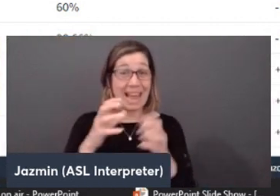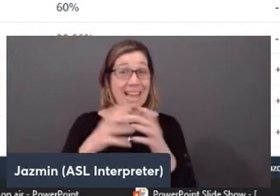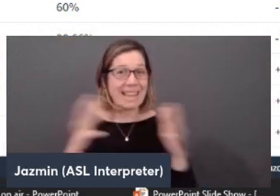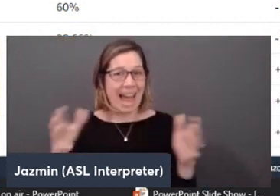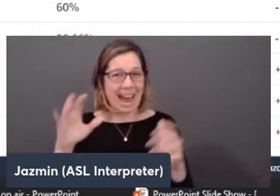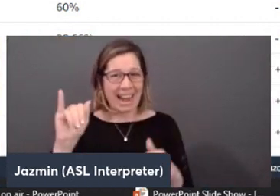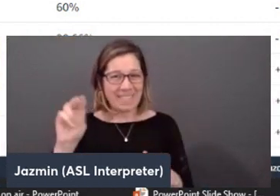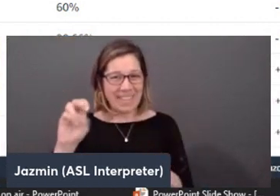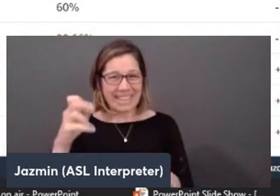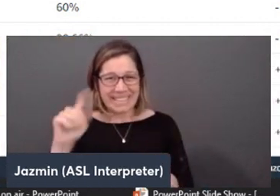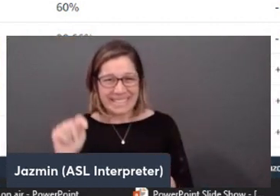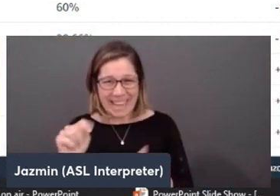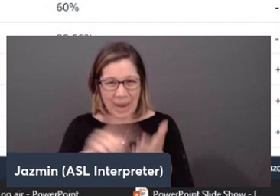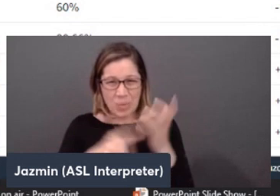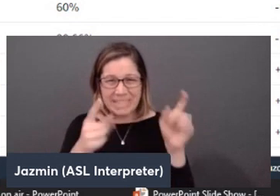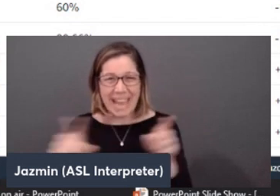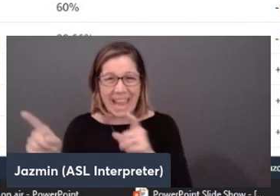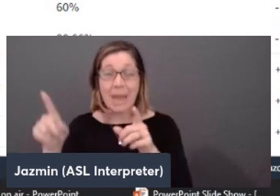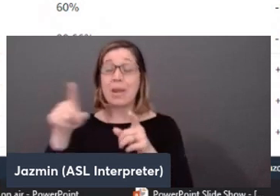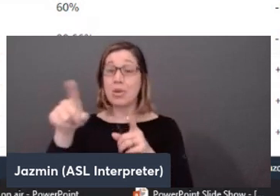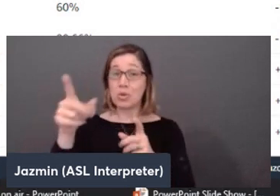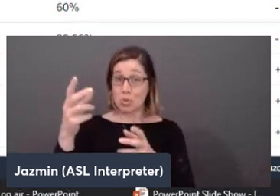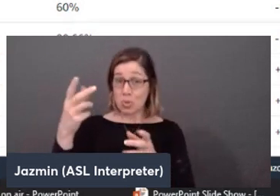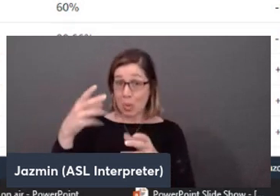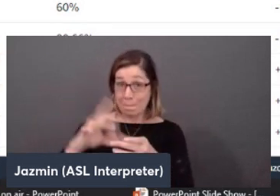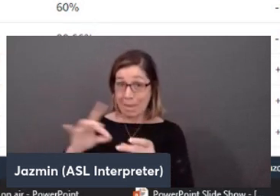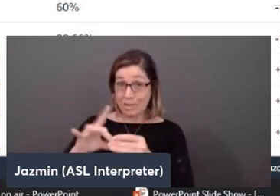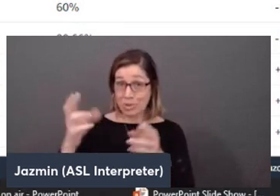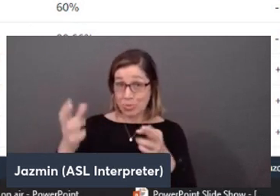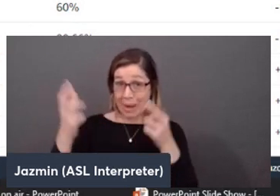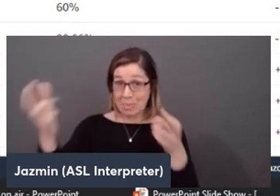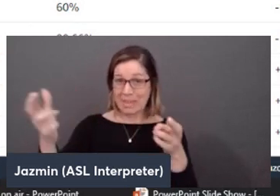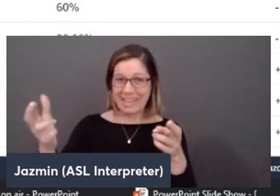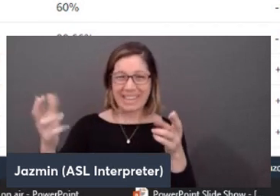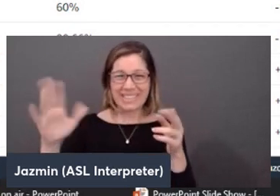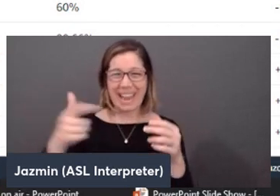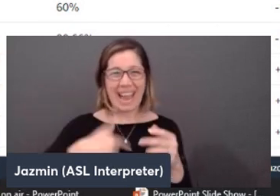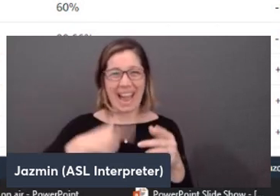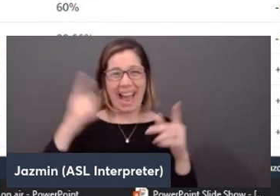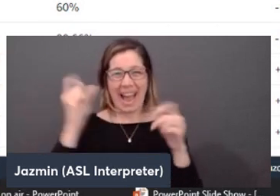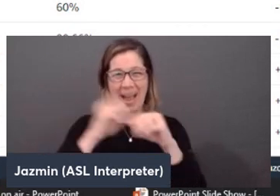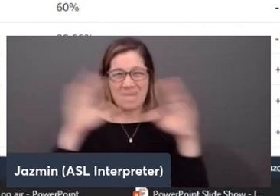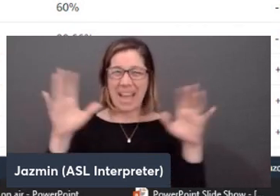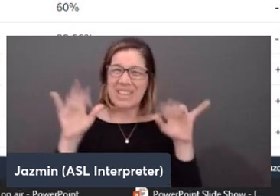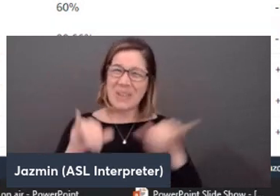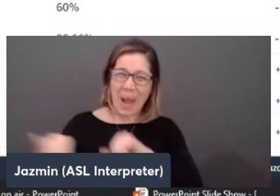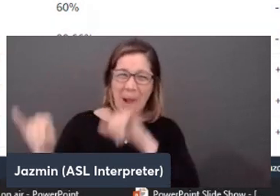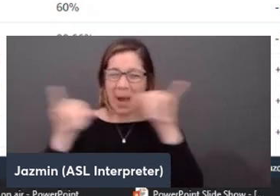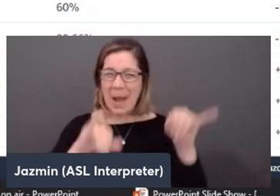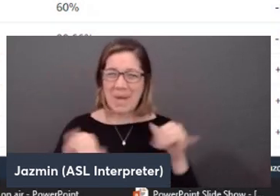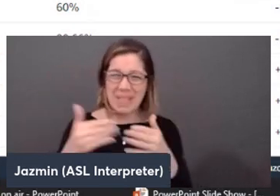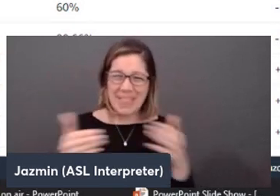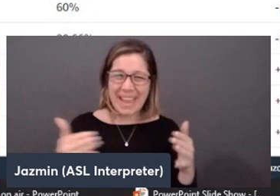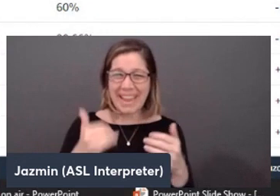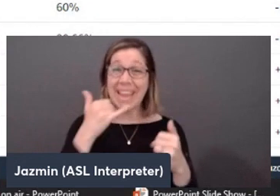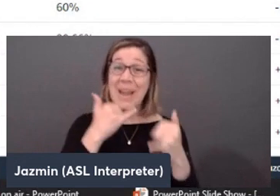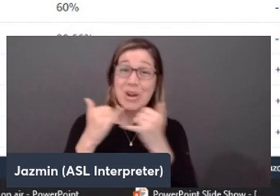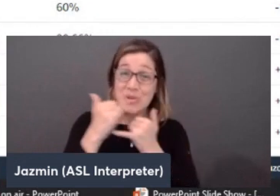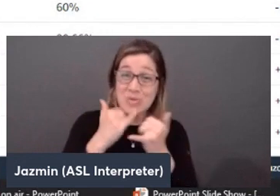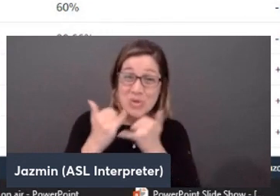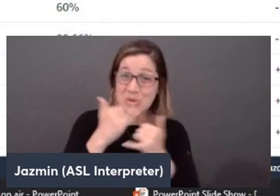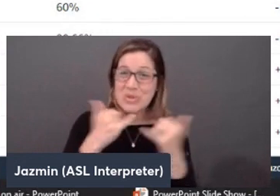one, we detect, and you mentioned the recommendations too. I mean, like I imagine very common things like errors. There's a lot